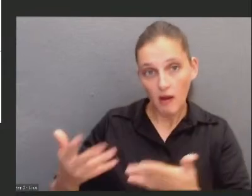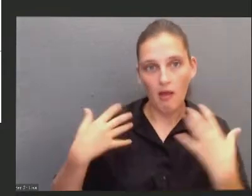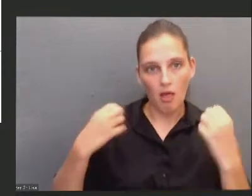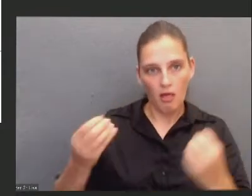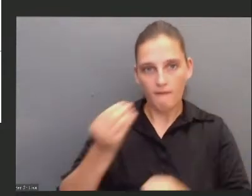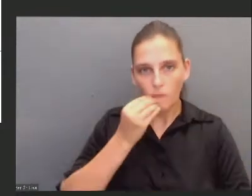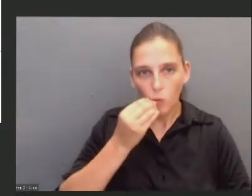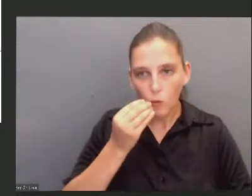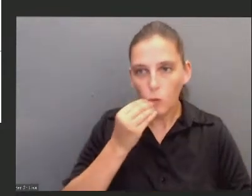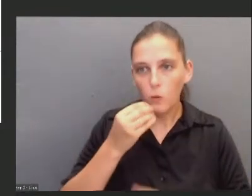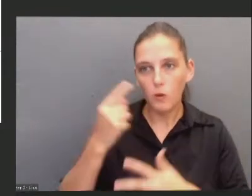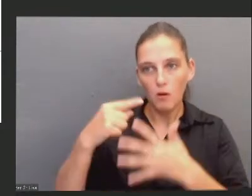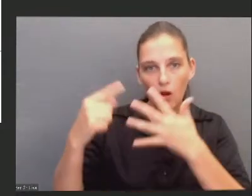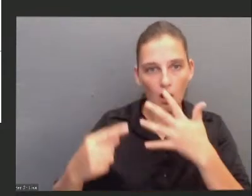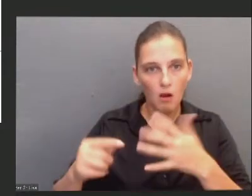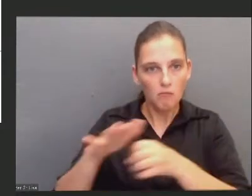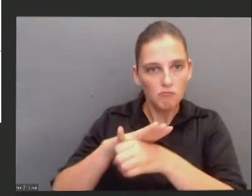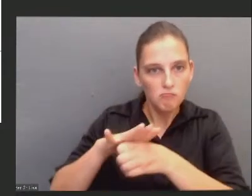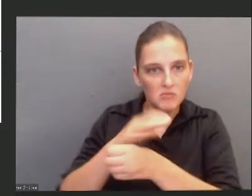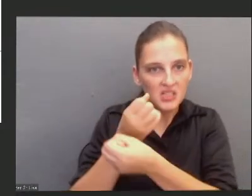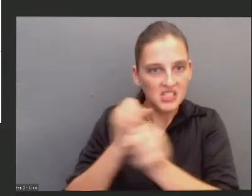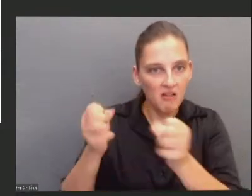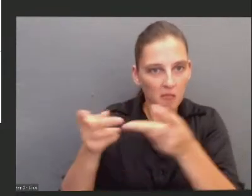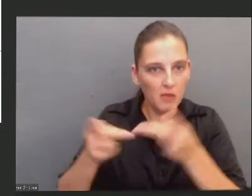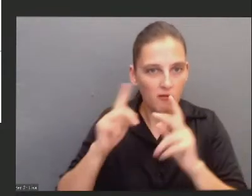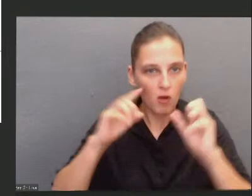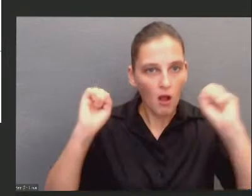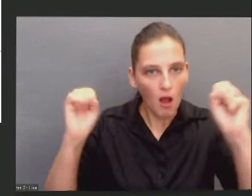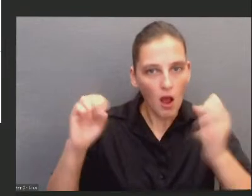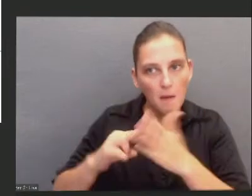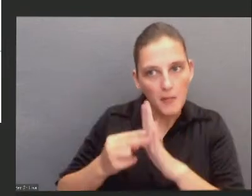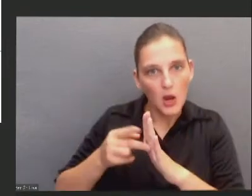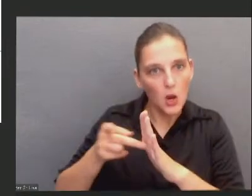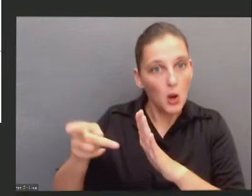prevention that can give many a chance at a healthy life.